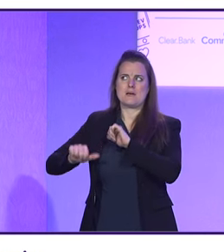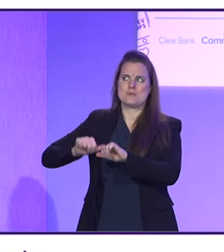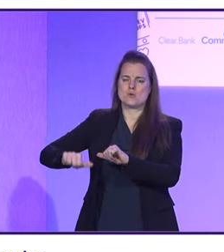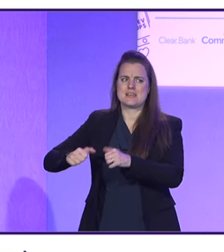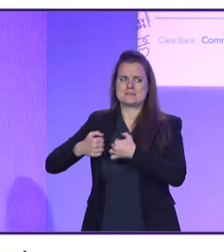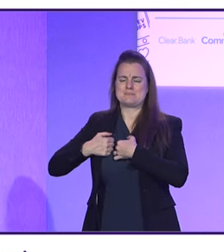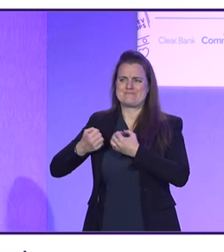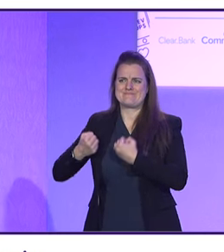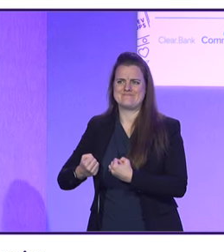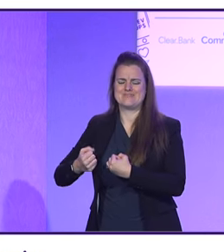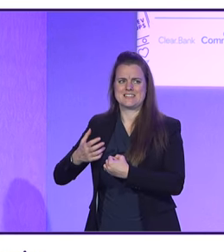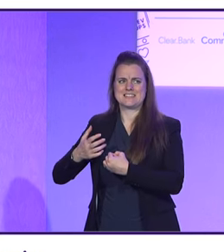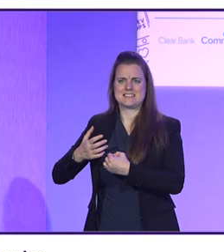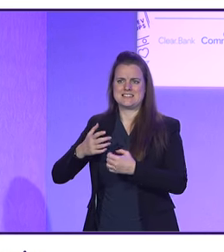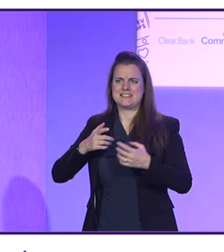buying.